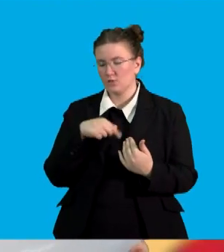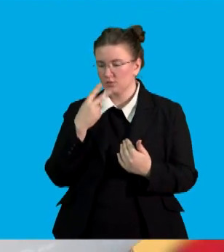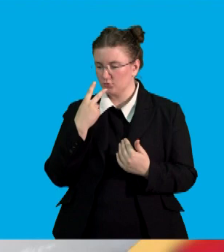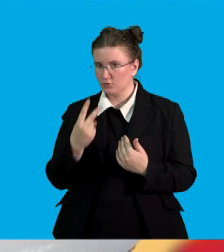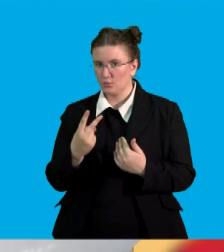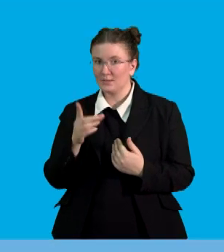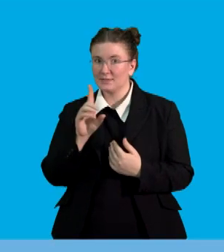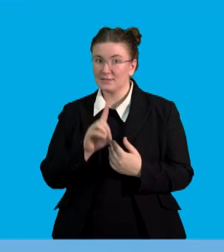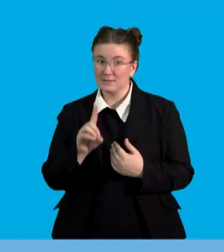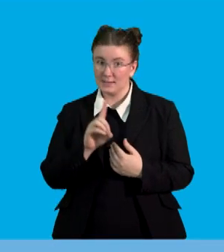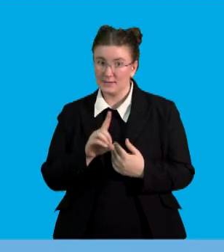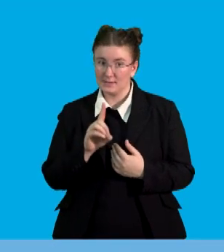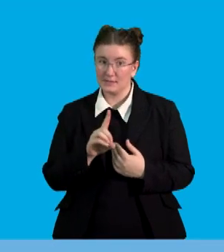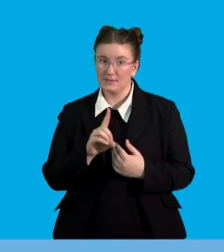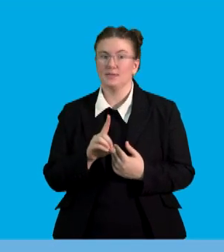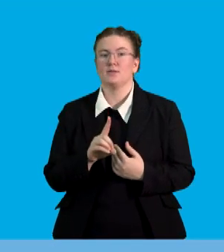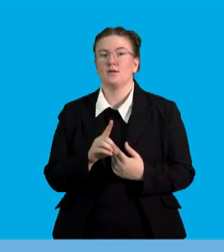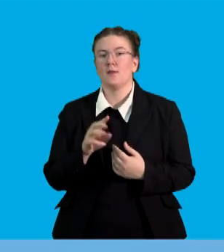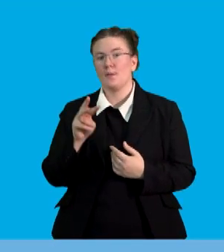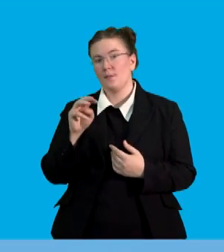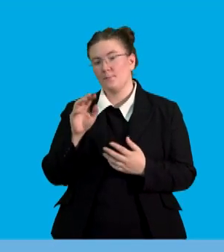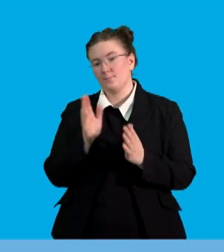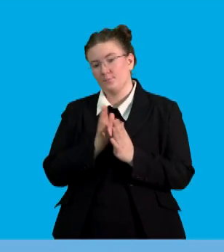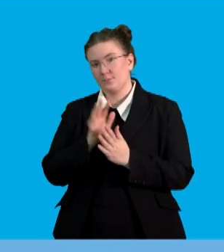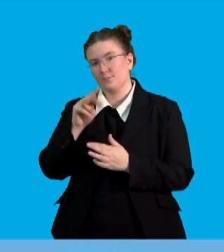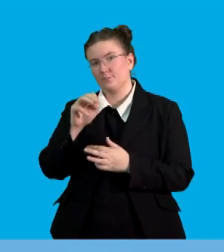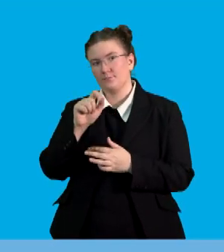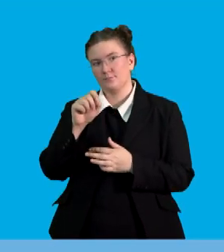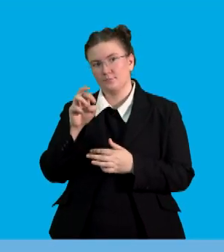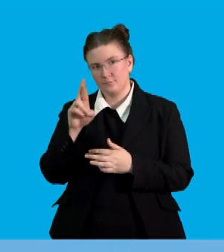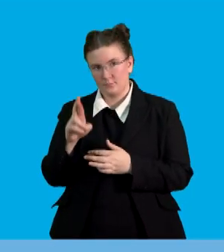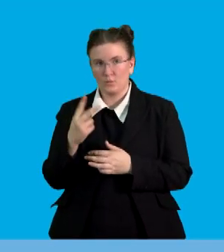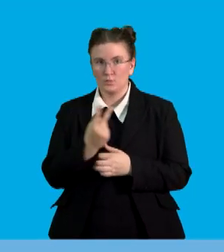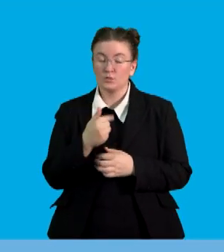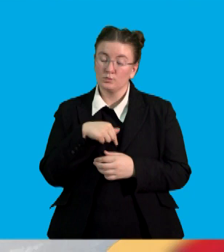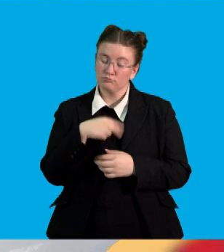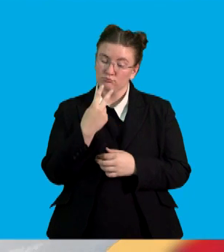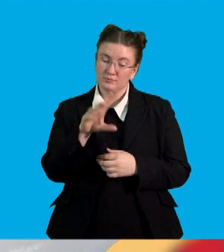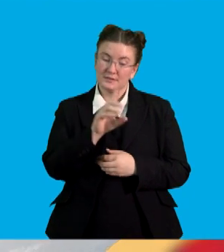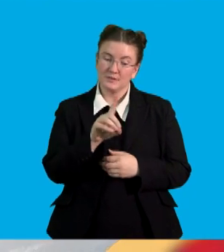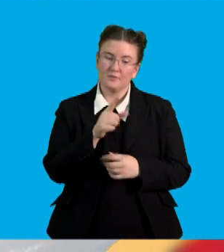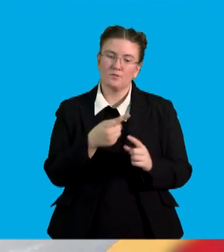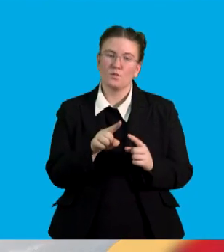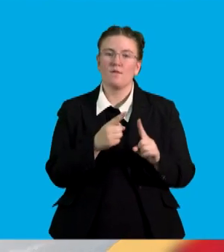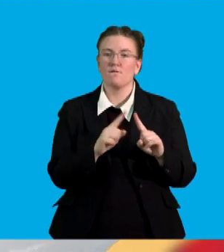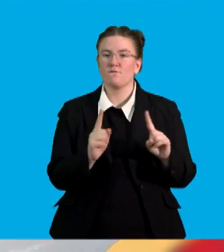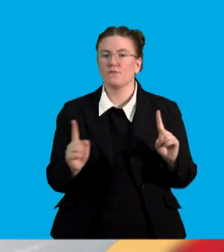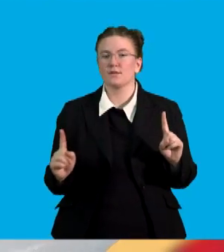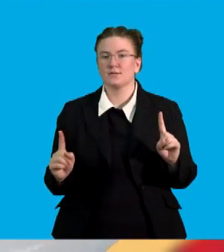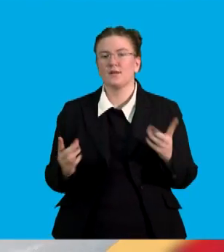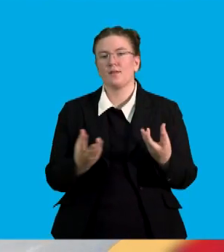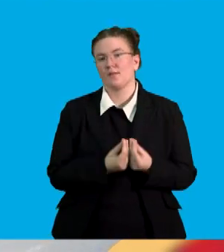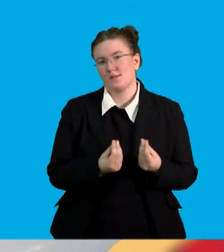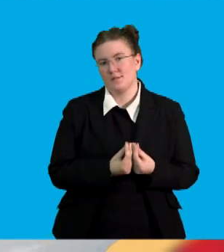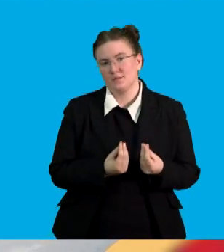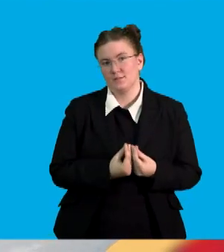at the density and the states of matter. We looked at the density of different materials. So now to recap other things that we did,